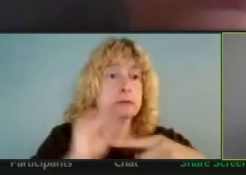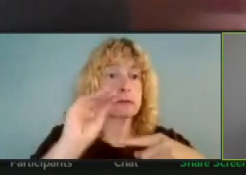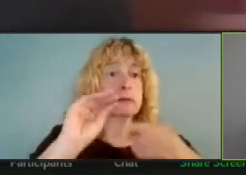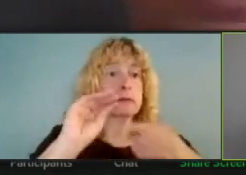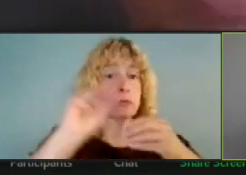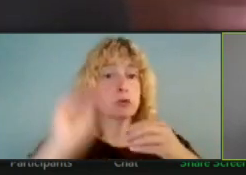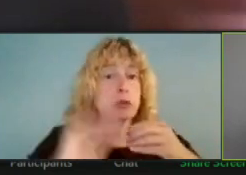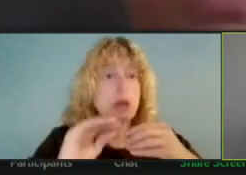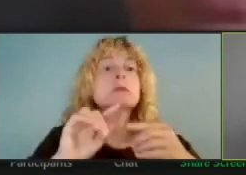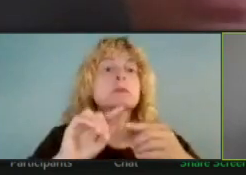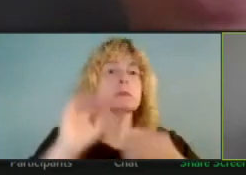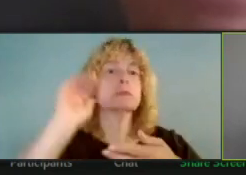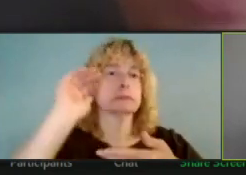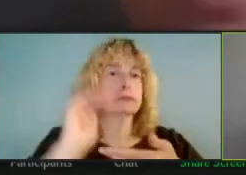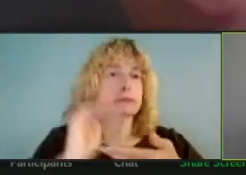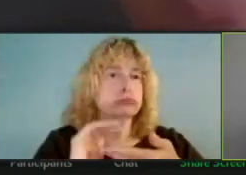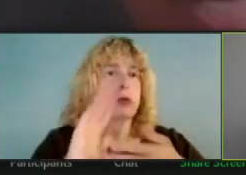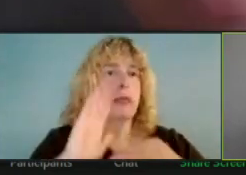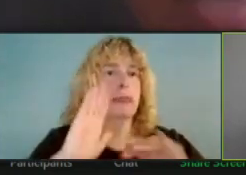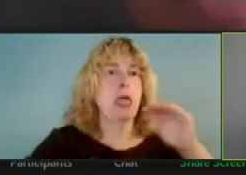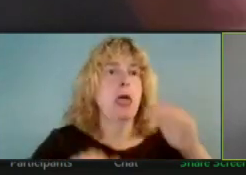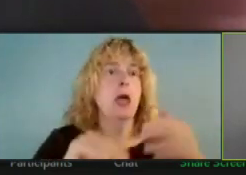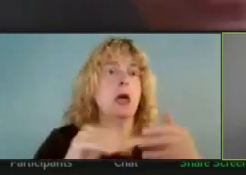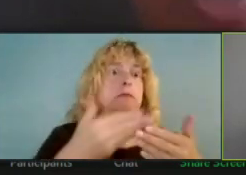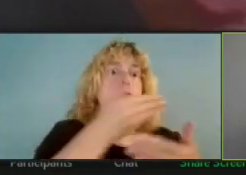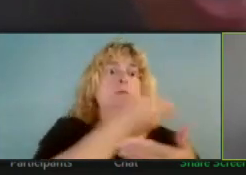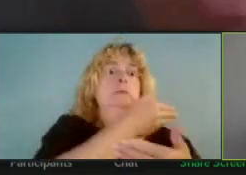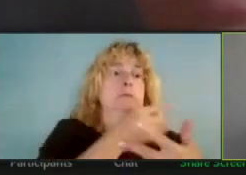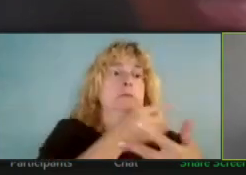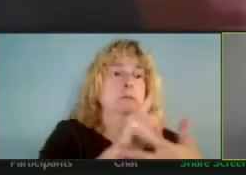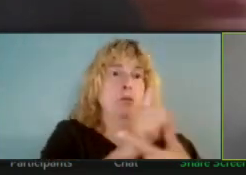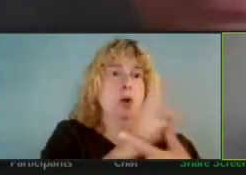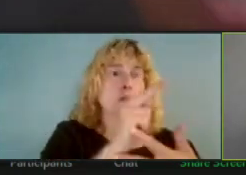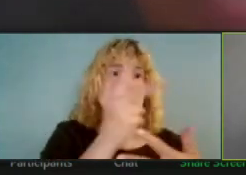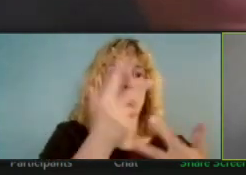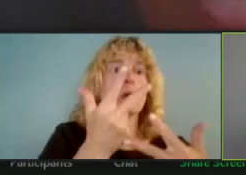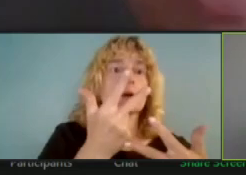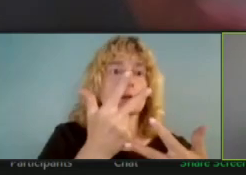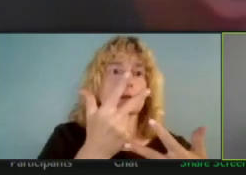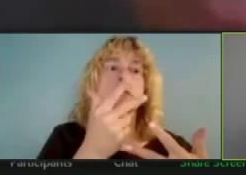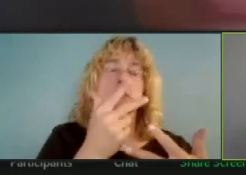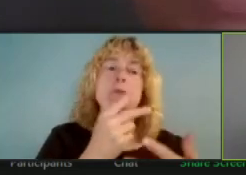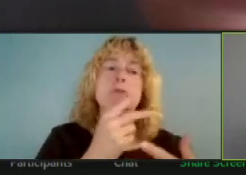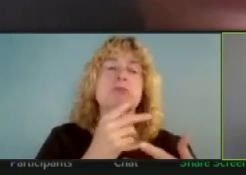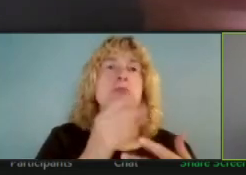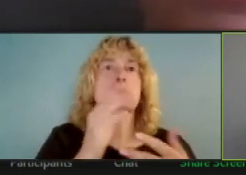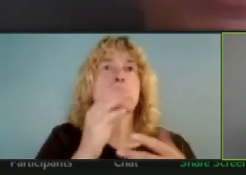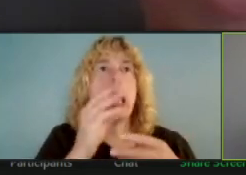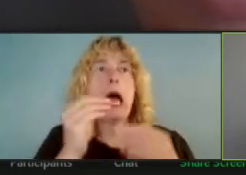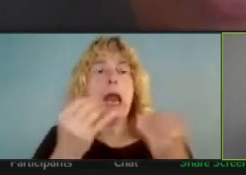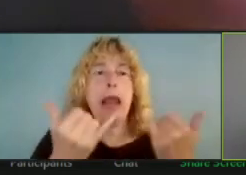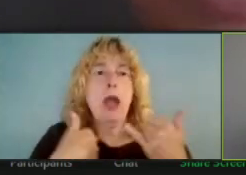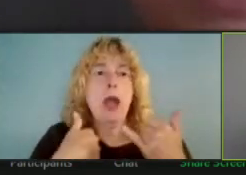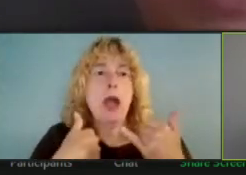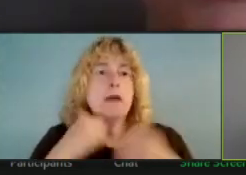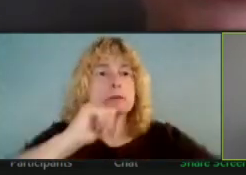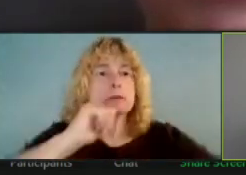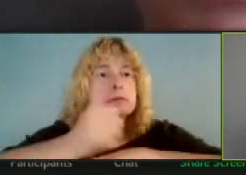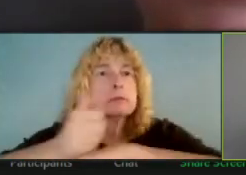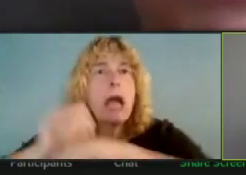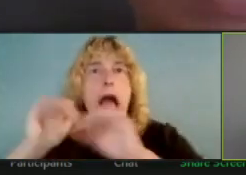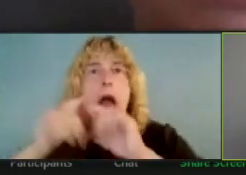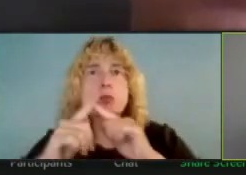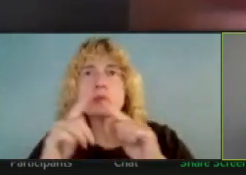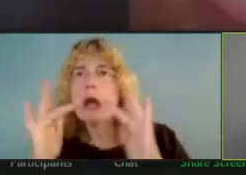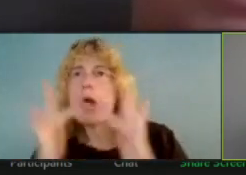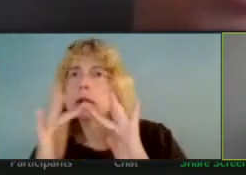phases 1 through 3. And there's, again, that infrastructure around contact tracing, case investigation,